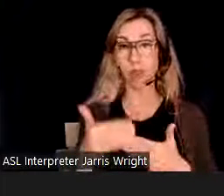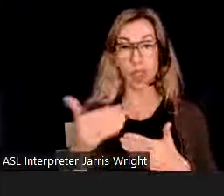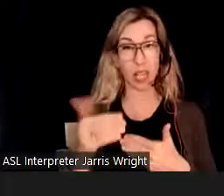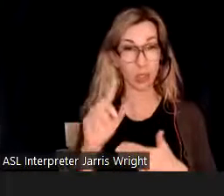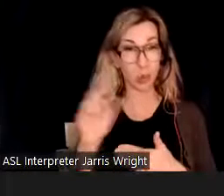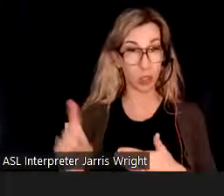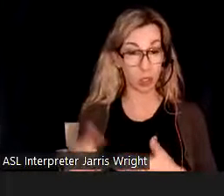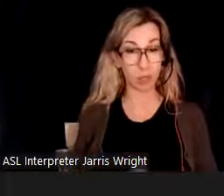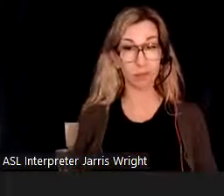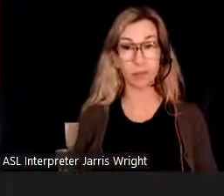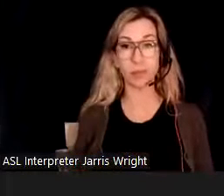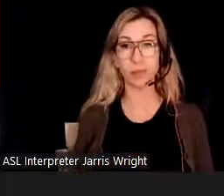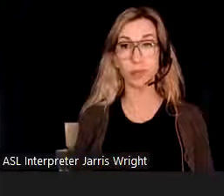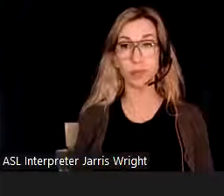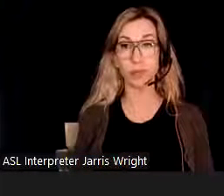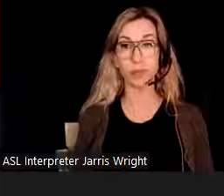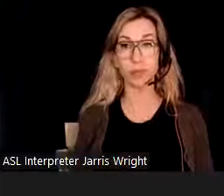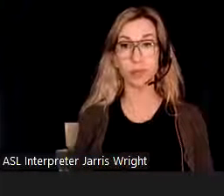question?